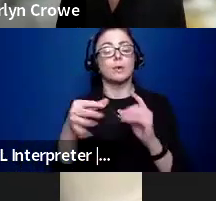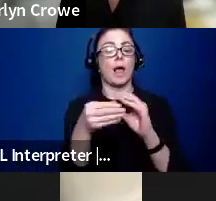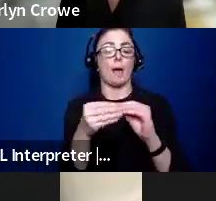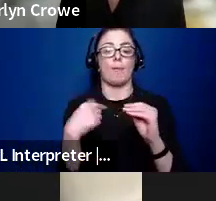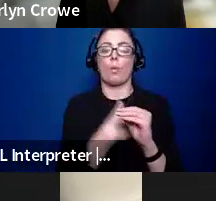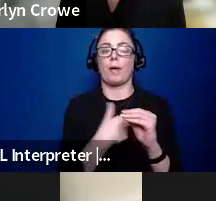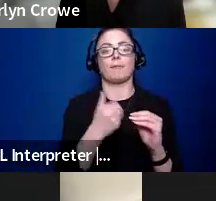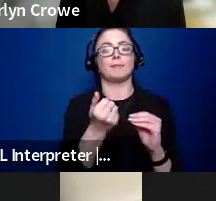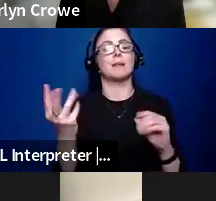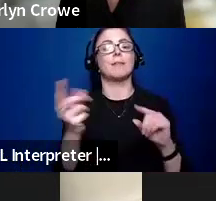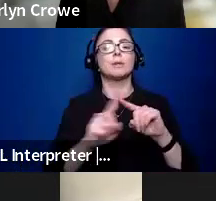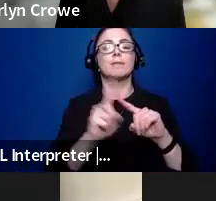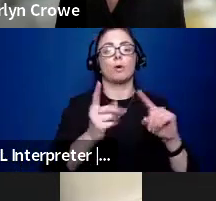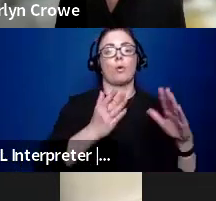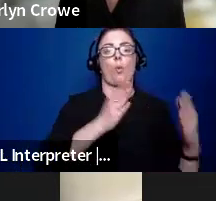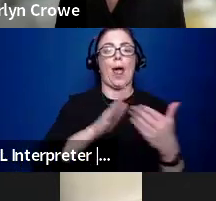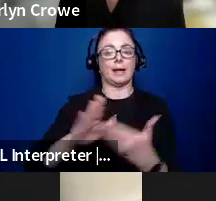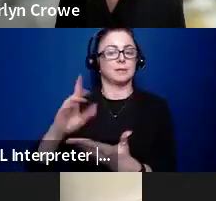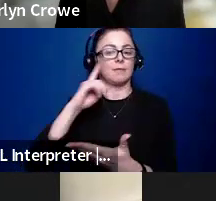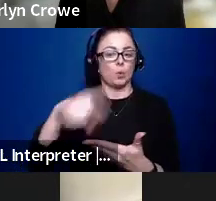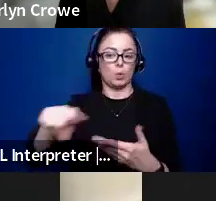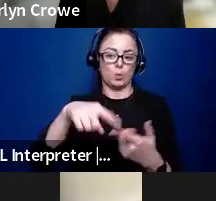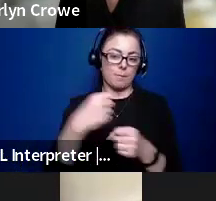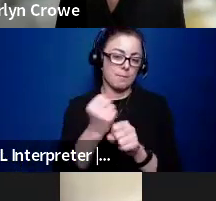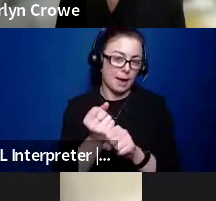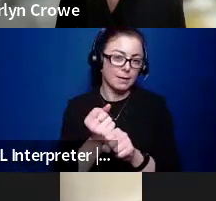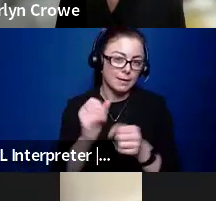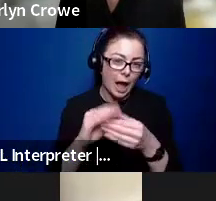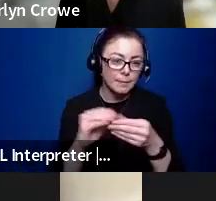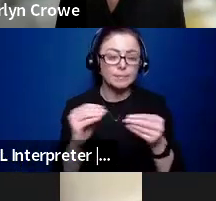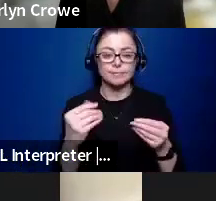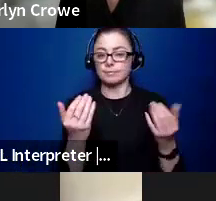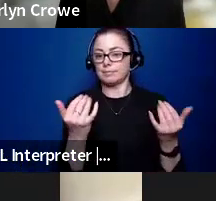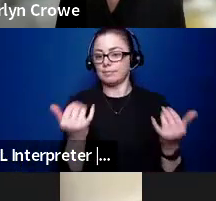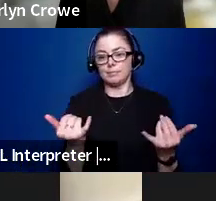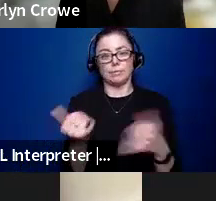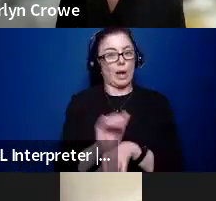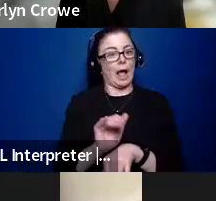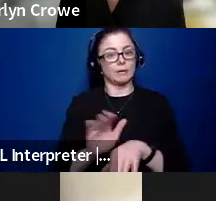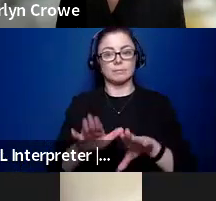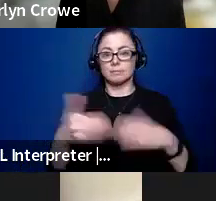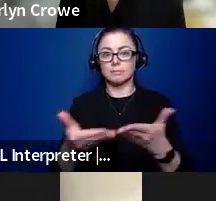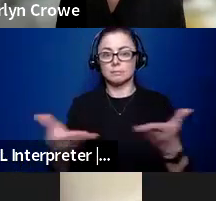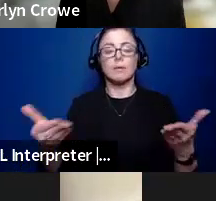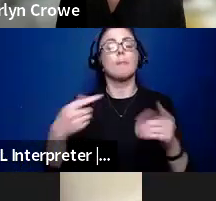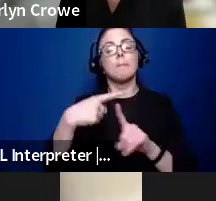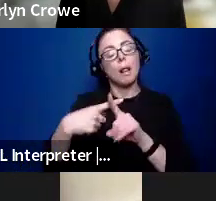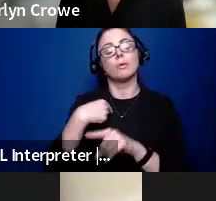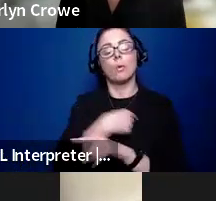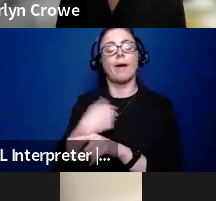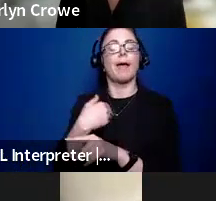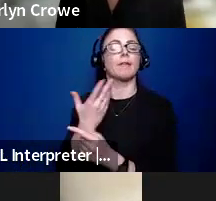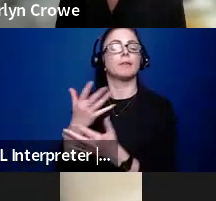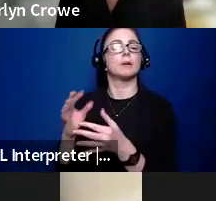offering you to make comment on the town hall meeting tonight, and then we have written comments and a way that you can link to those, and we'll get to that in just a